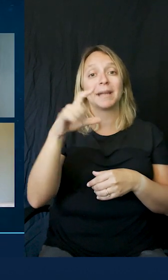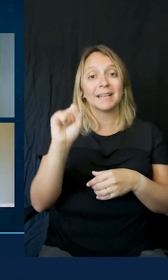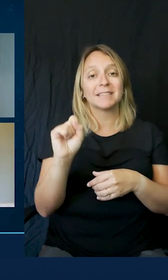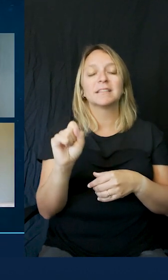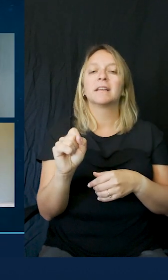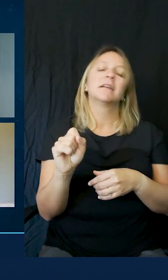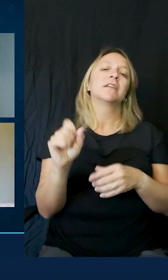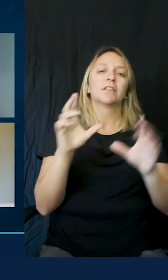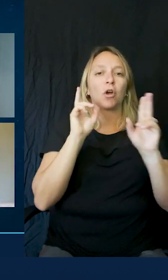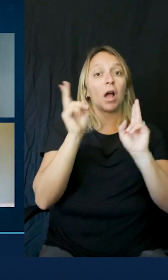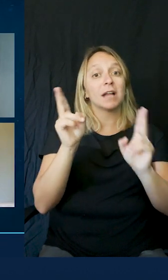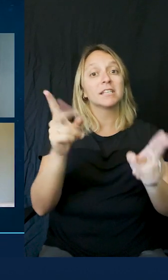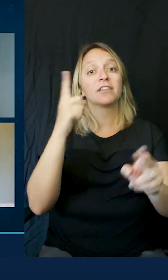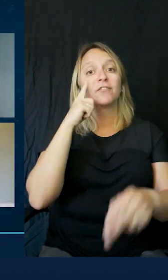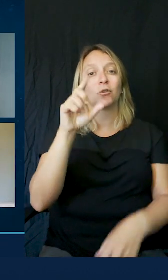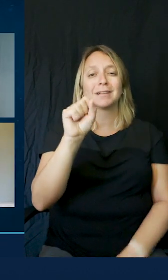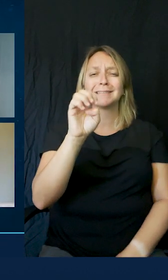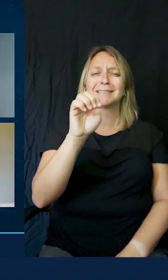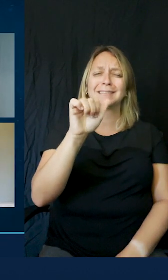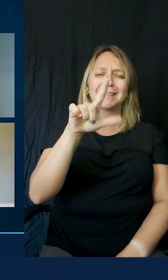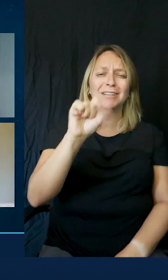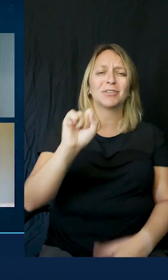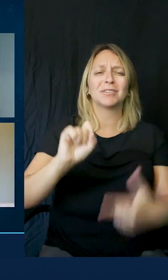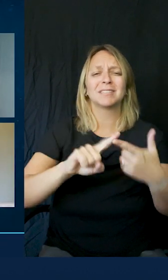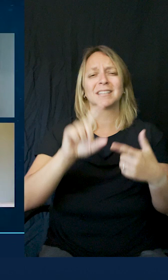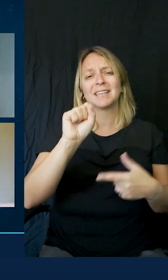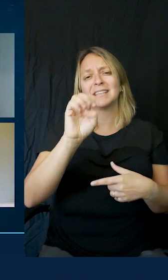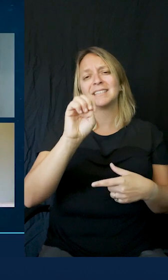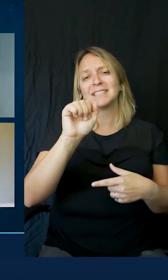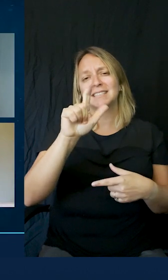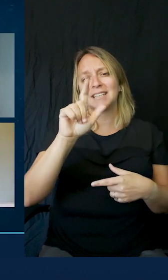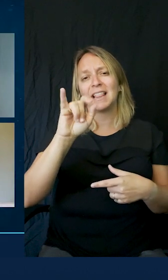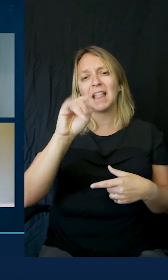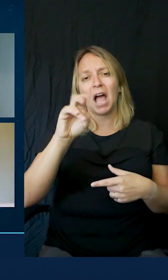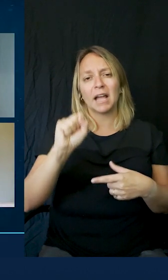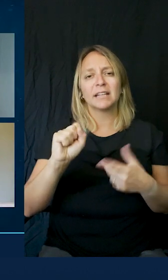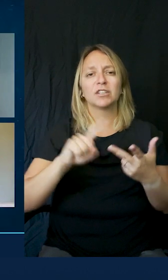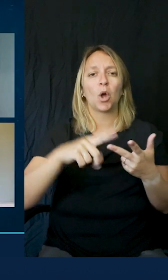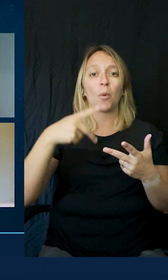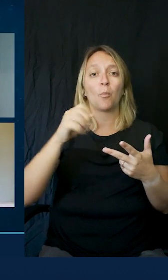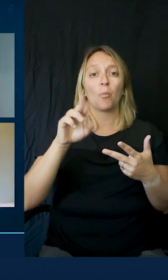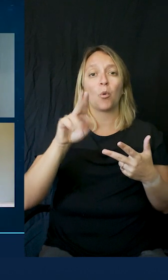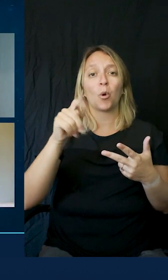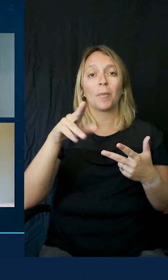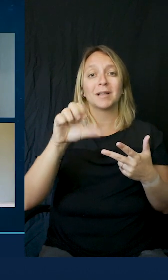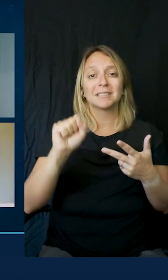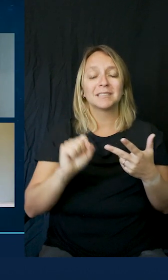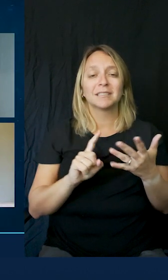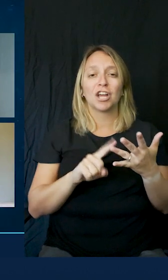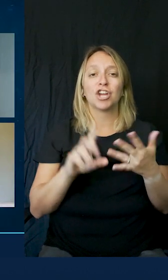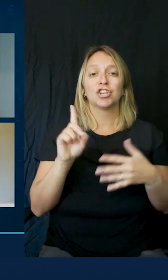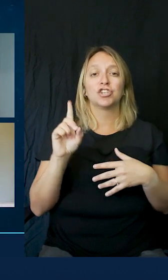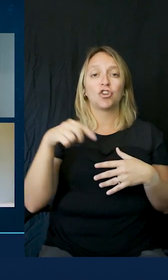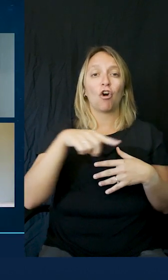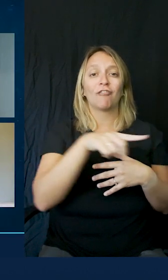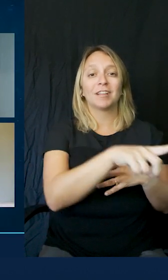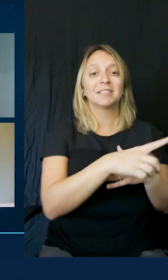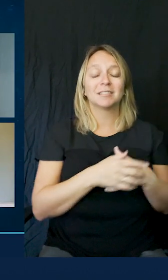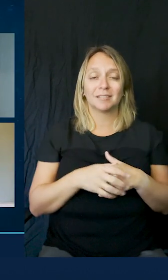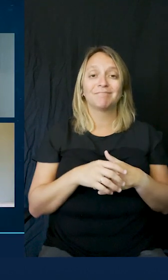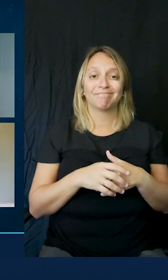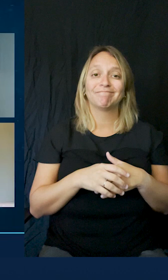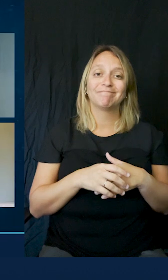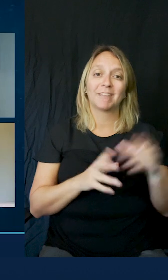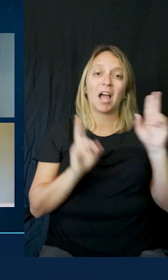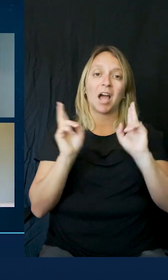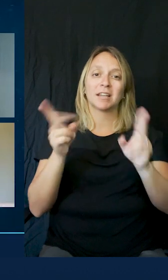sea lions and porpoises and dolphins. So yeah, those are the ones. So we had a viewer who is either spent some time in Oregon or is from Oregon, and they